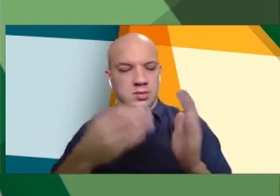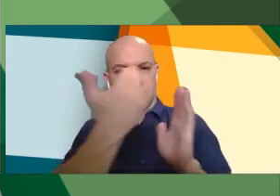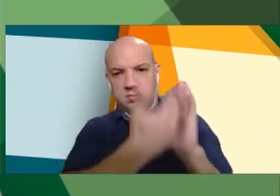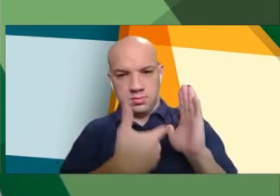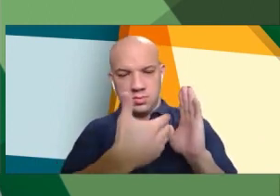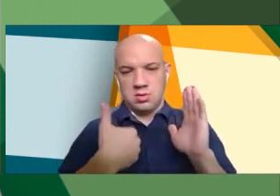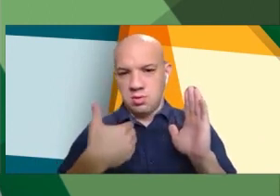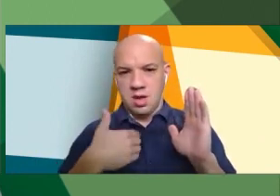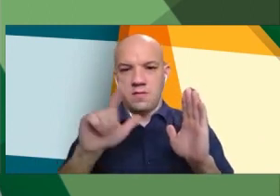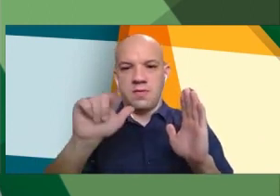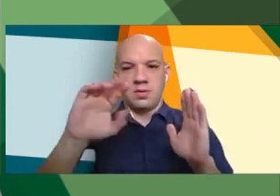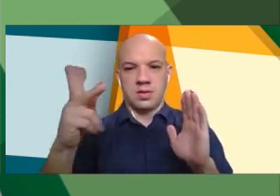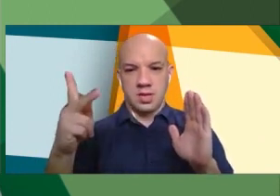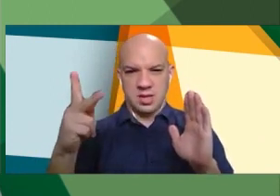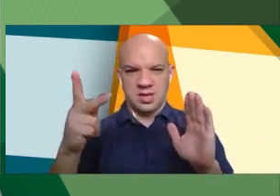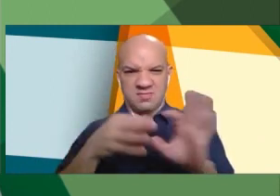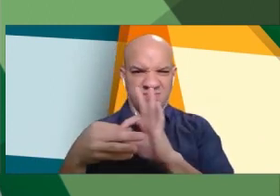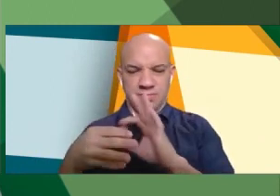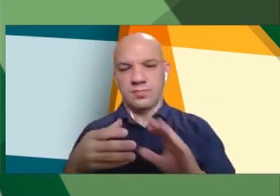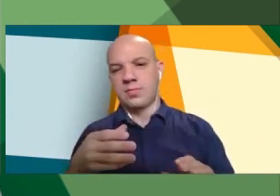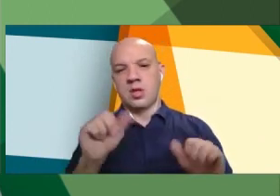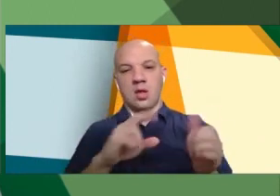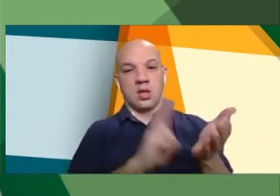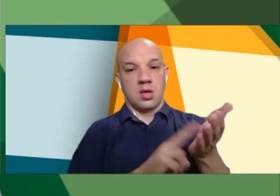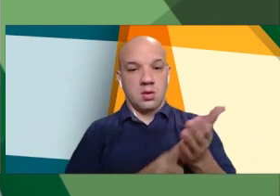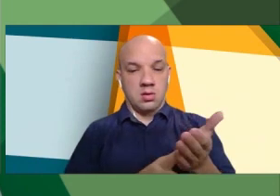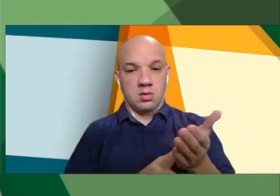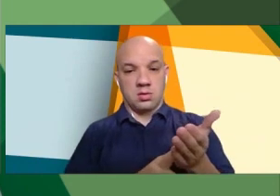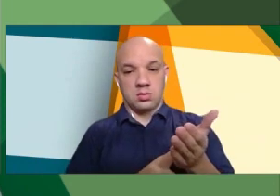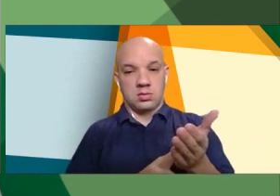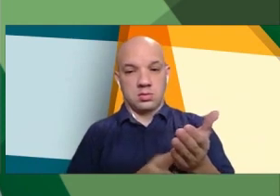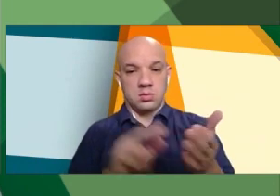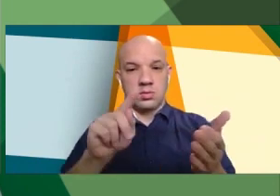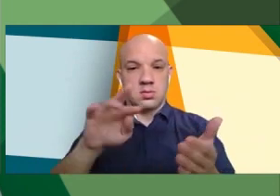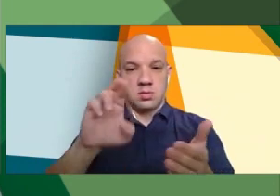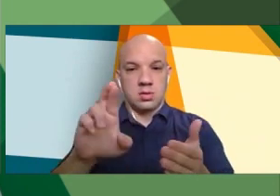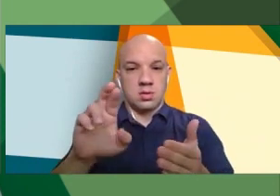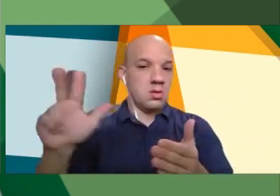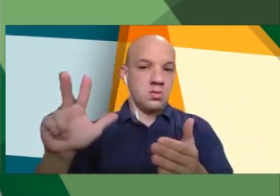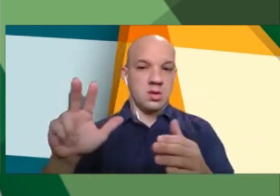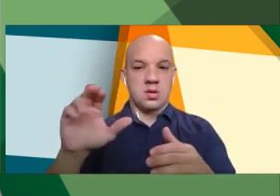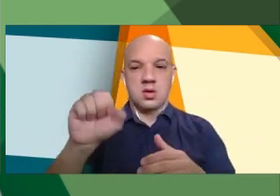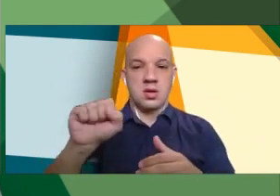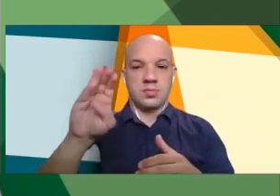link. You can contact the PRSBA office, contact the